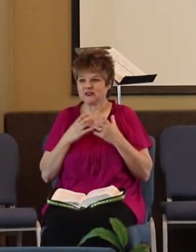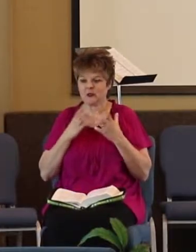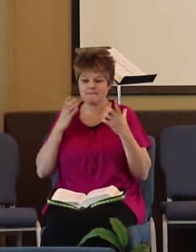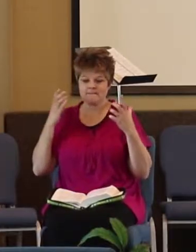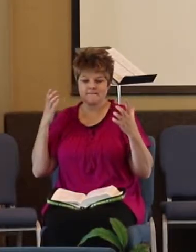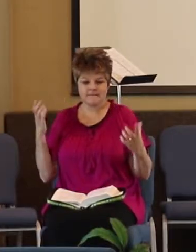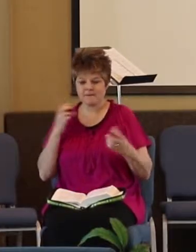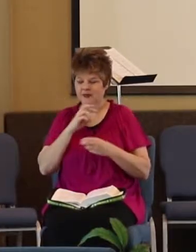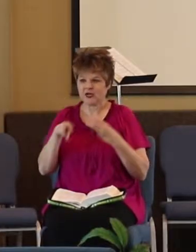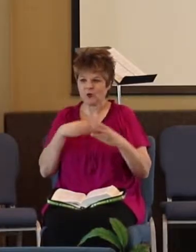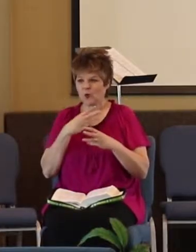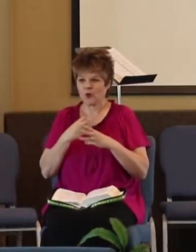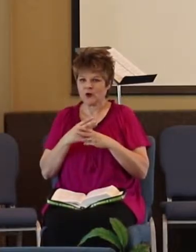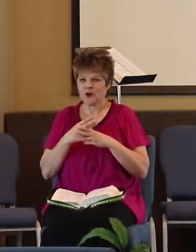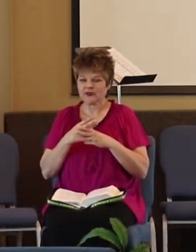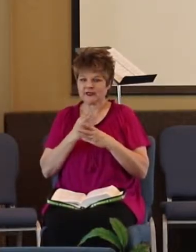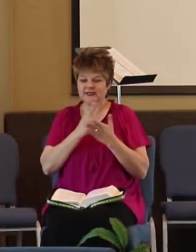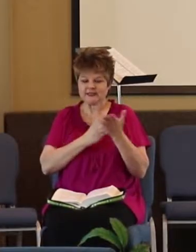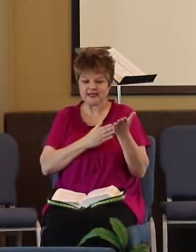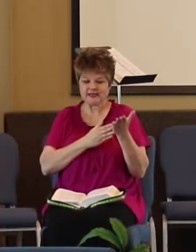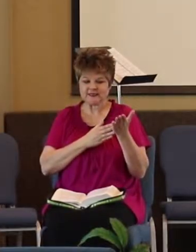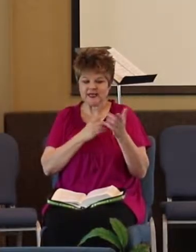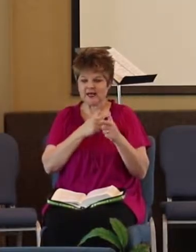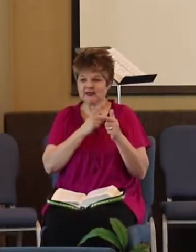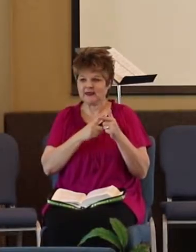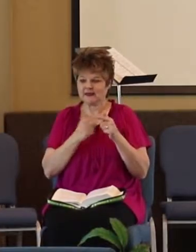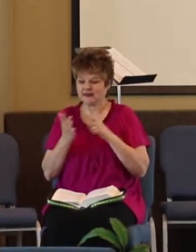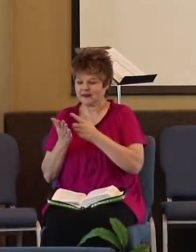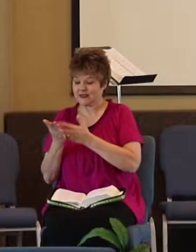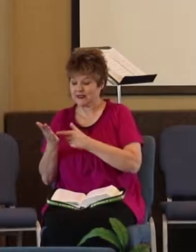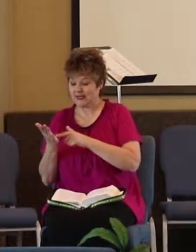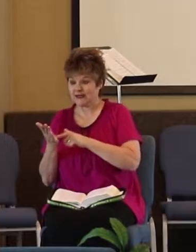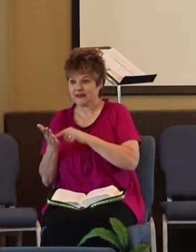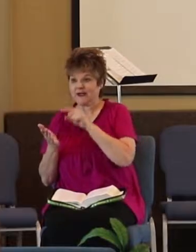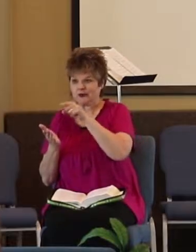whole world in his hands, and in this hand, he's got you too.